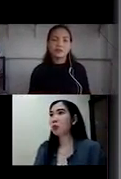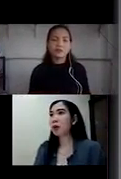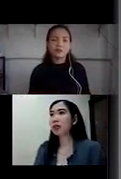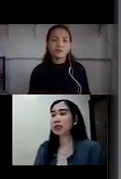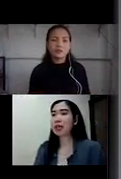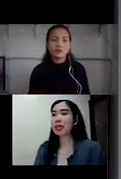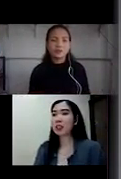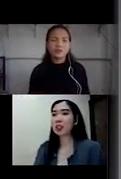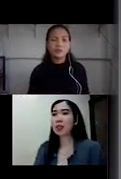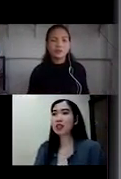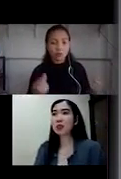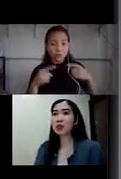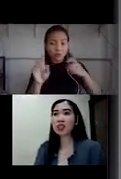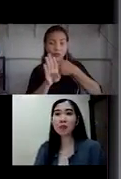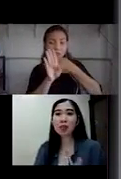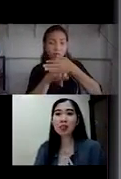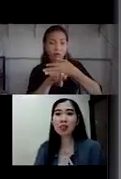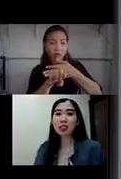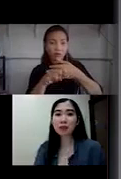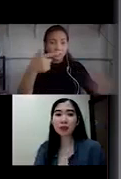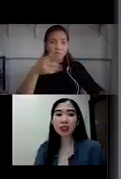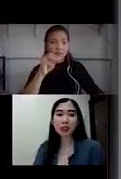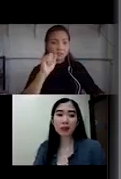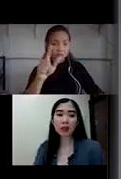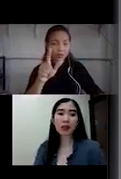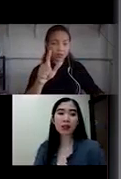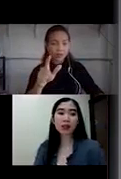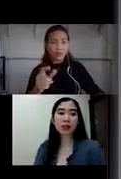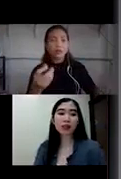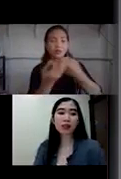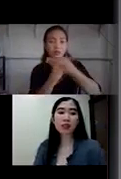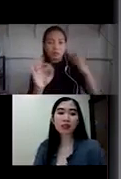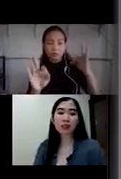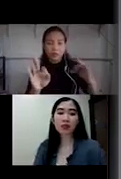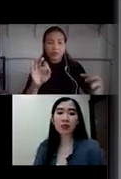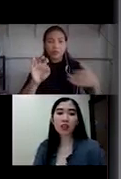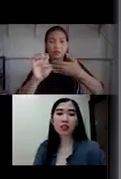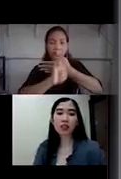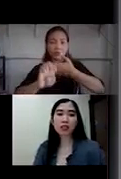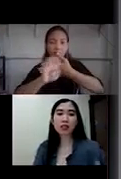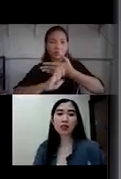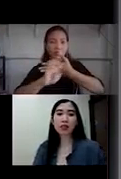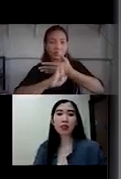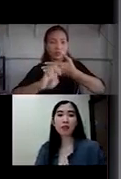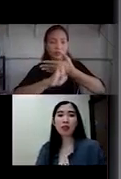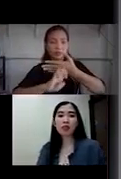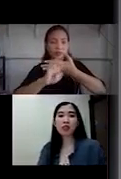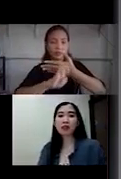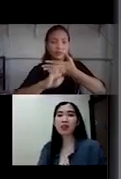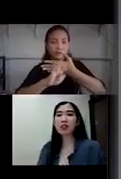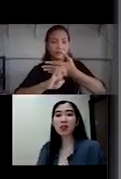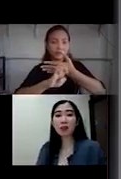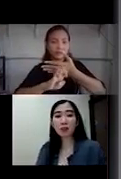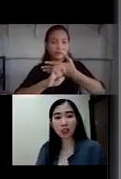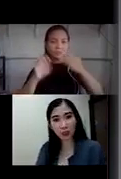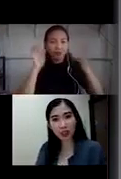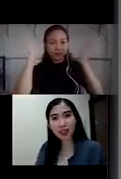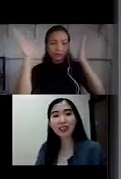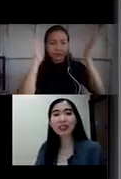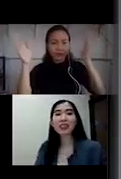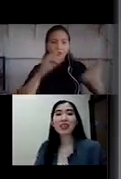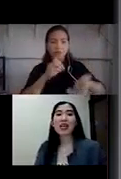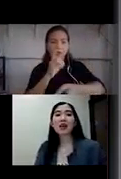go back sa Gmail. So, Gmail is a free email. Of course, it's a free email service developed by